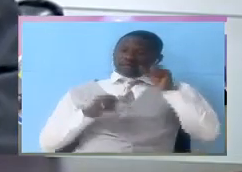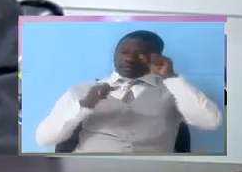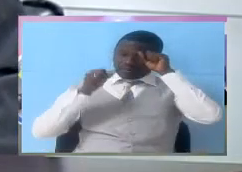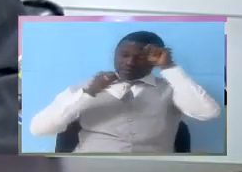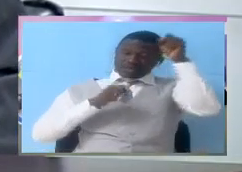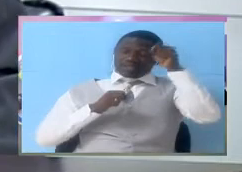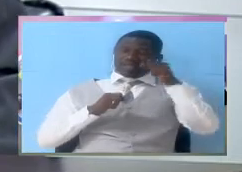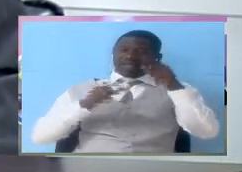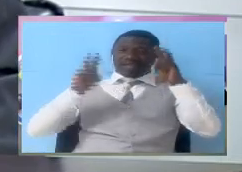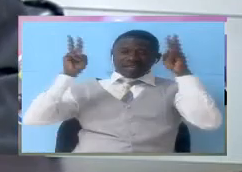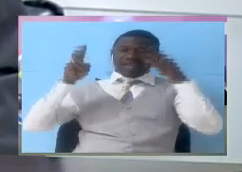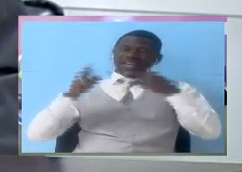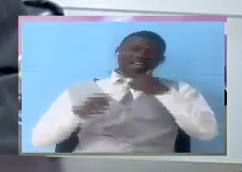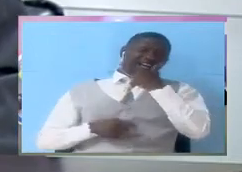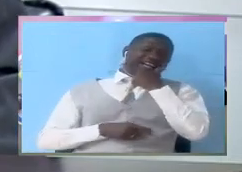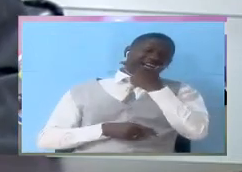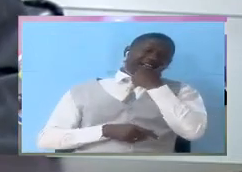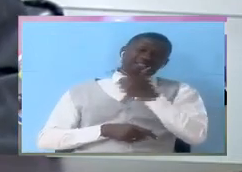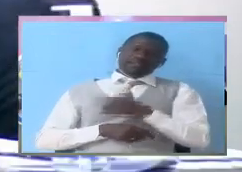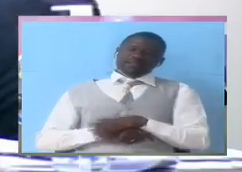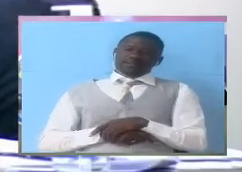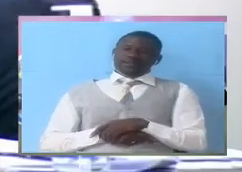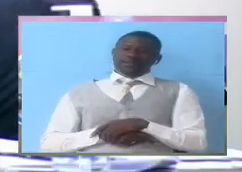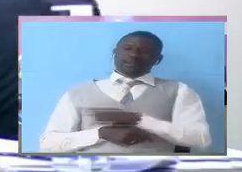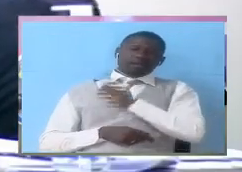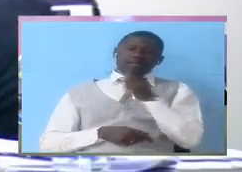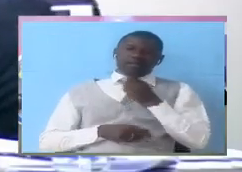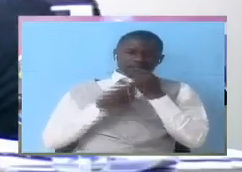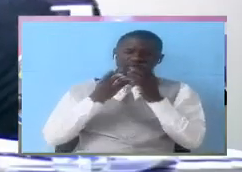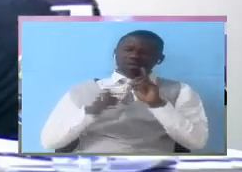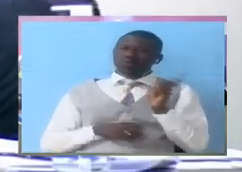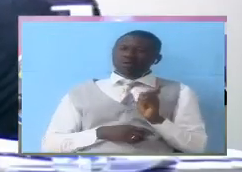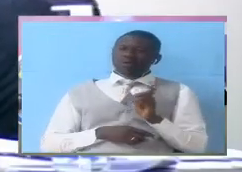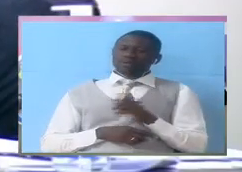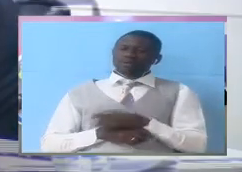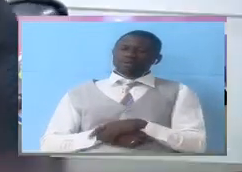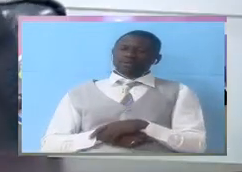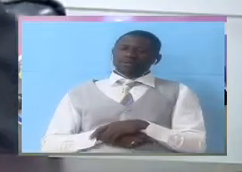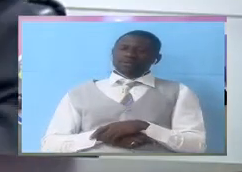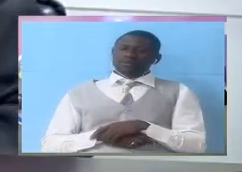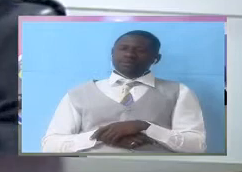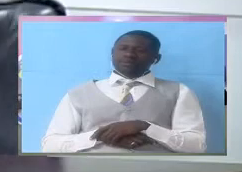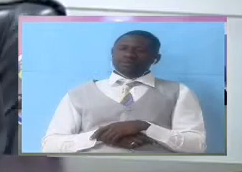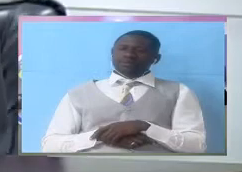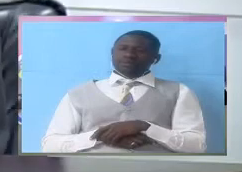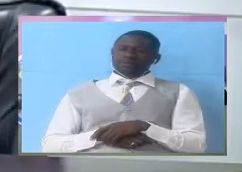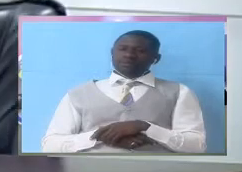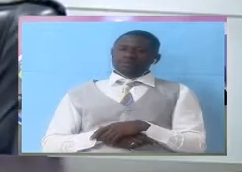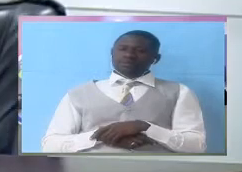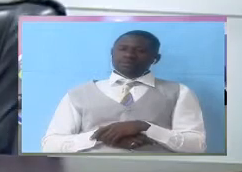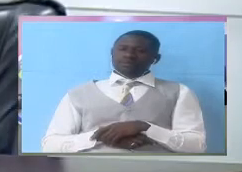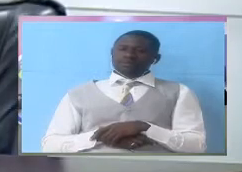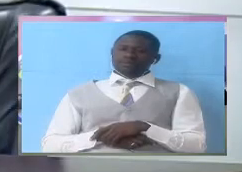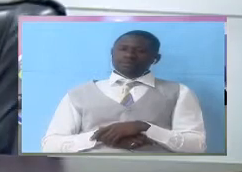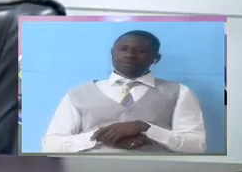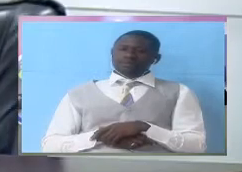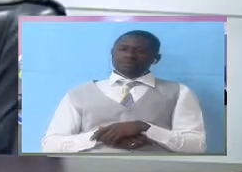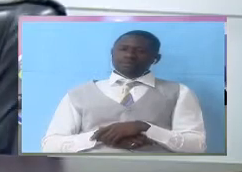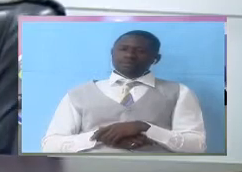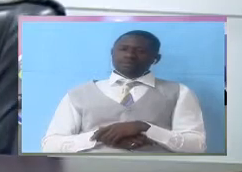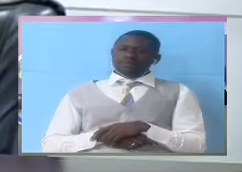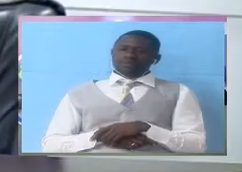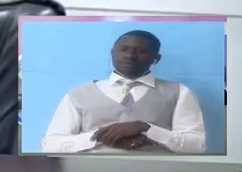And he giggled. Wewe mu ree. Dal di ree. And then said what? Dal di ci tek lan? In fact, lead counsel, I